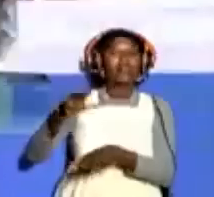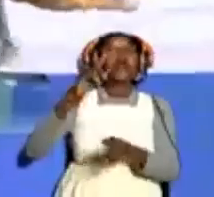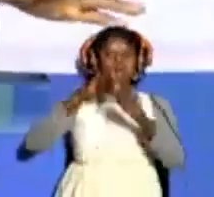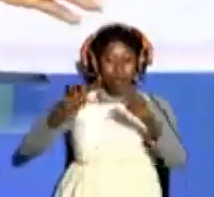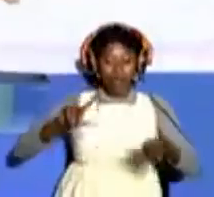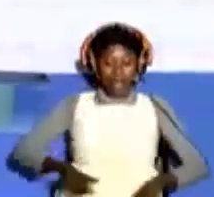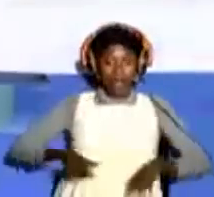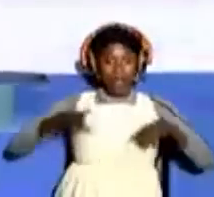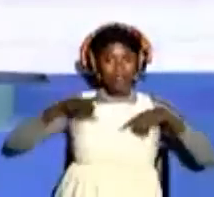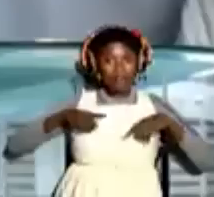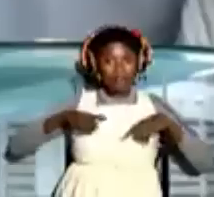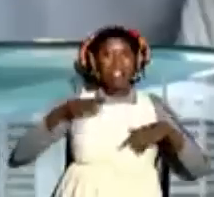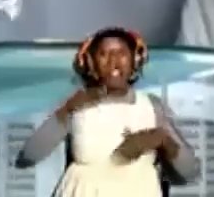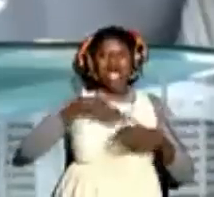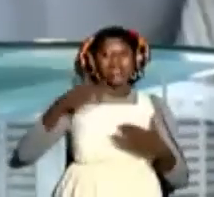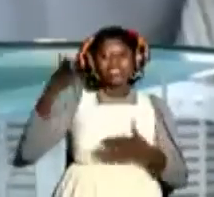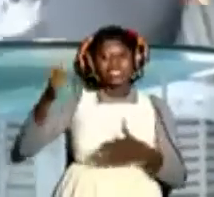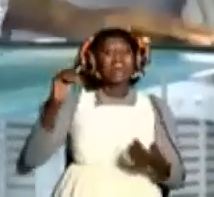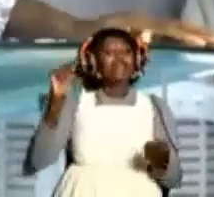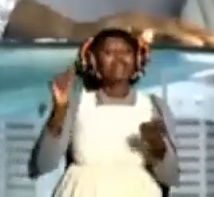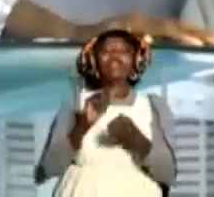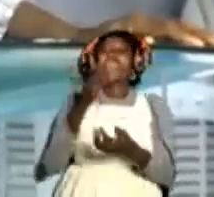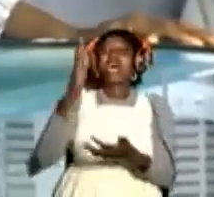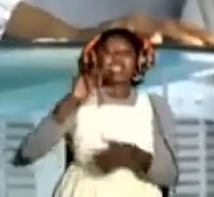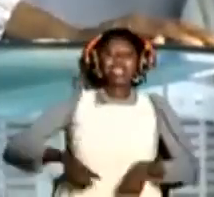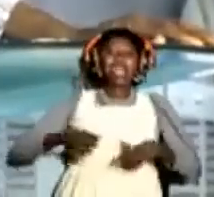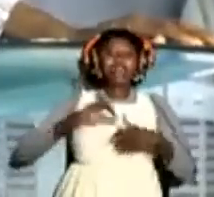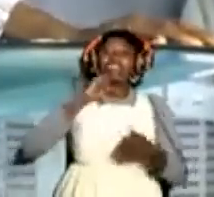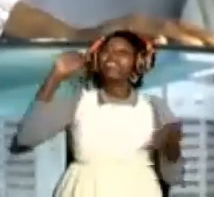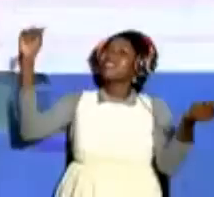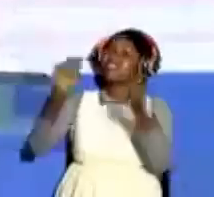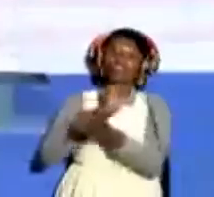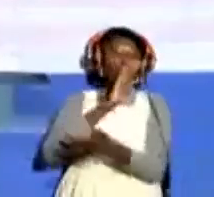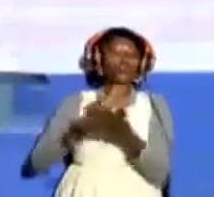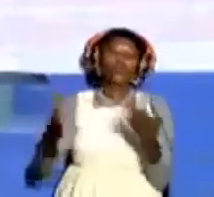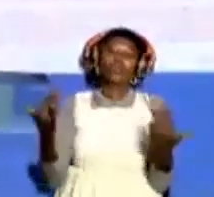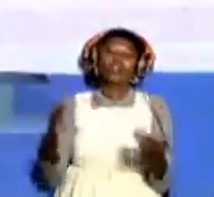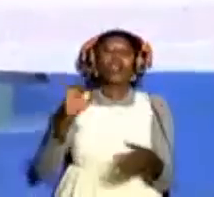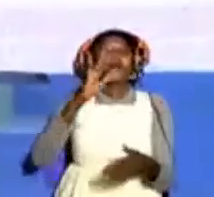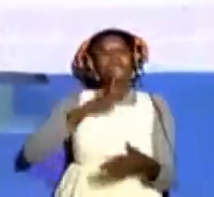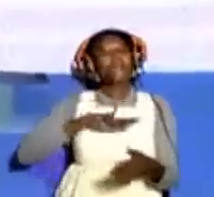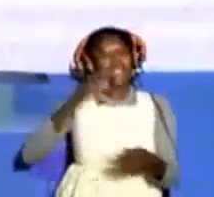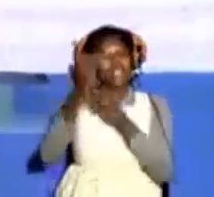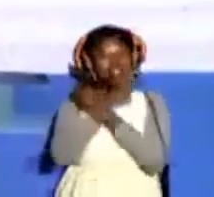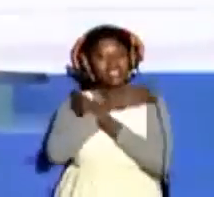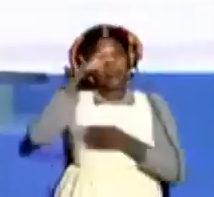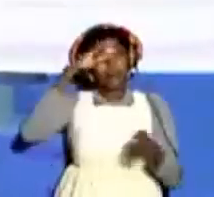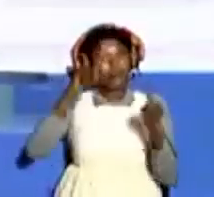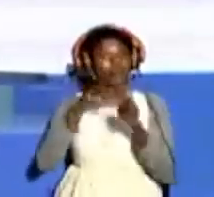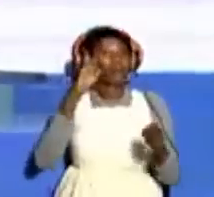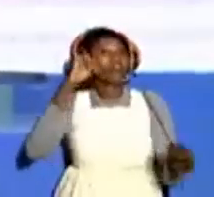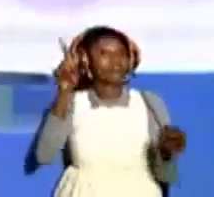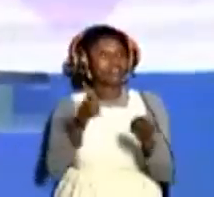But their lives have become history in their lifetime. My dear brother and sister,